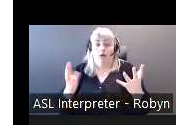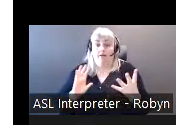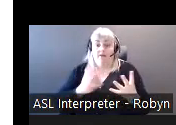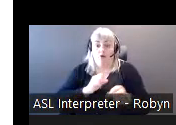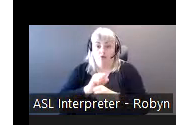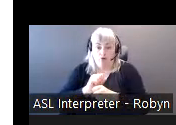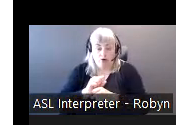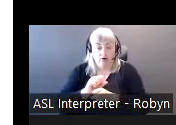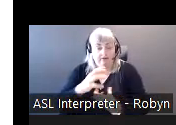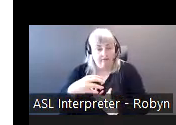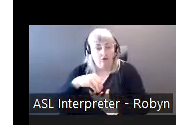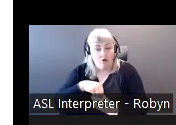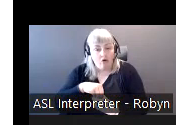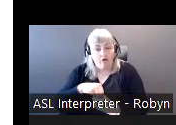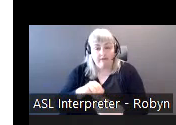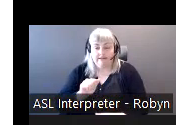If you were a musician,